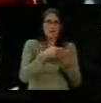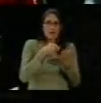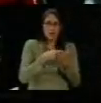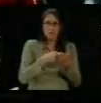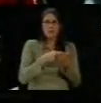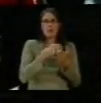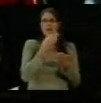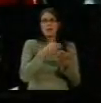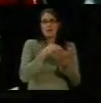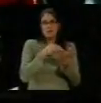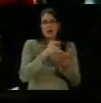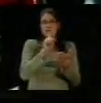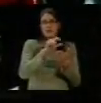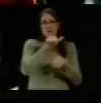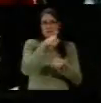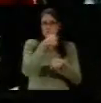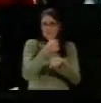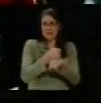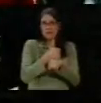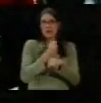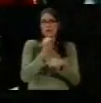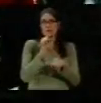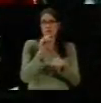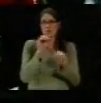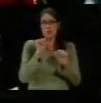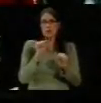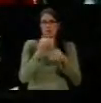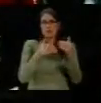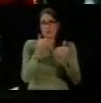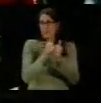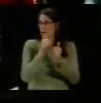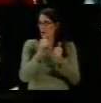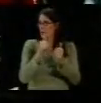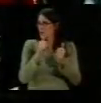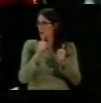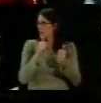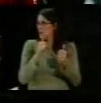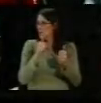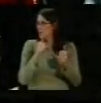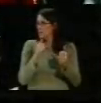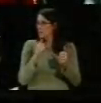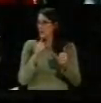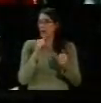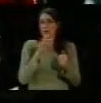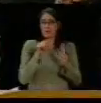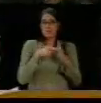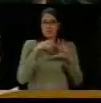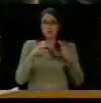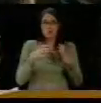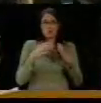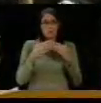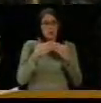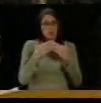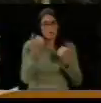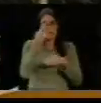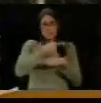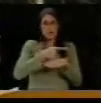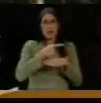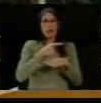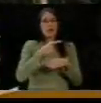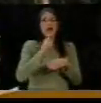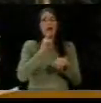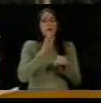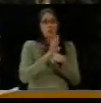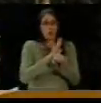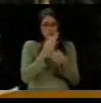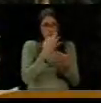in place for us to proceed with the process. If the body goes ahead with it today and funds it as you